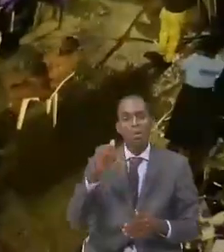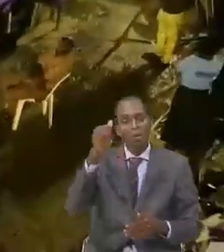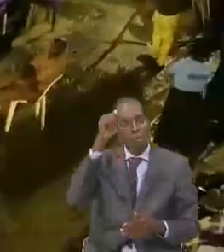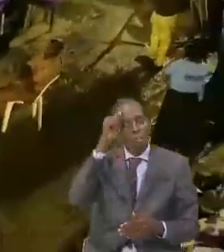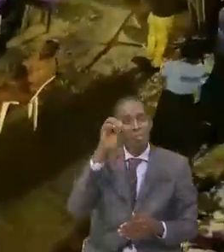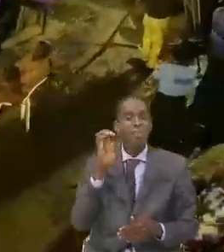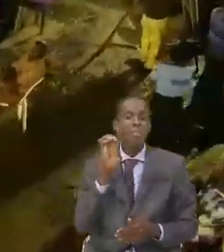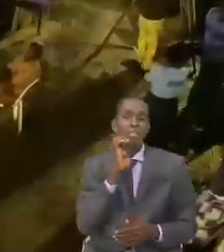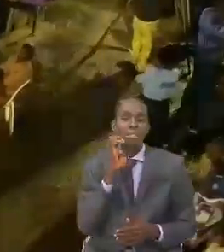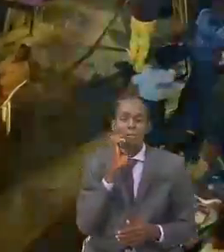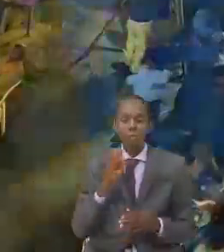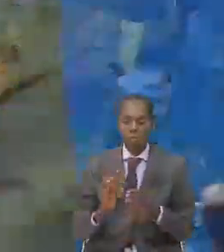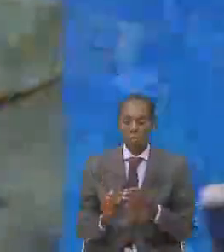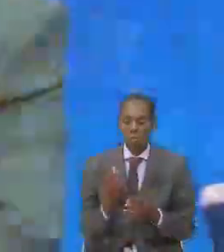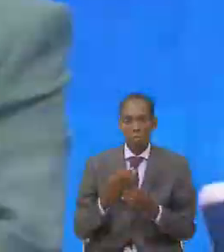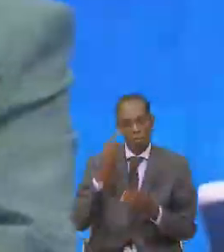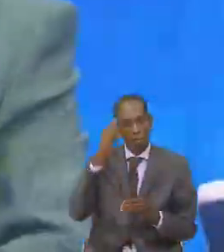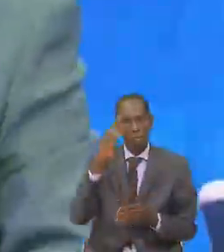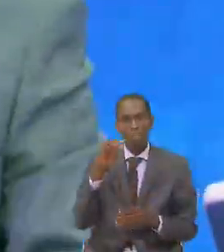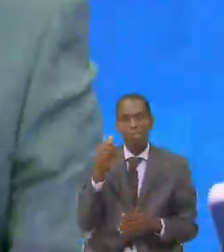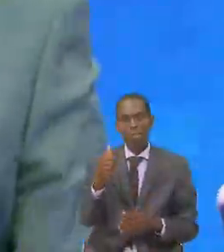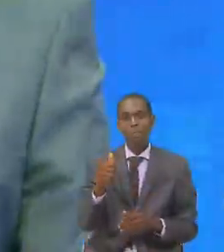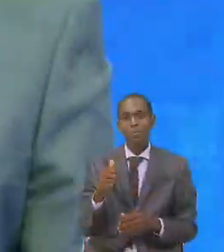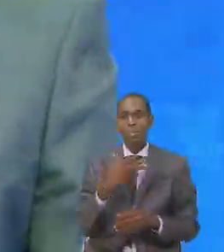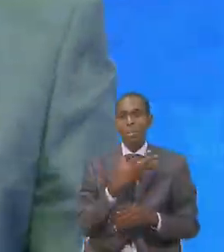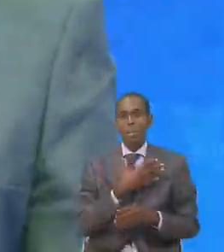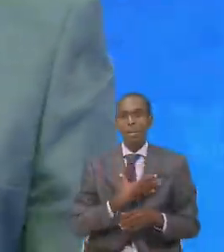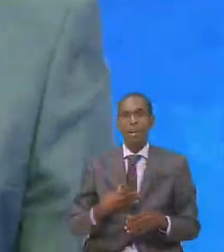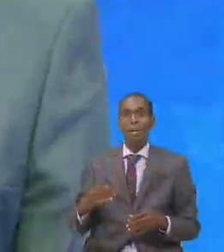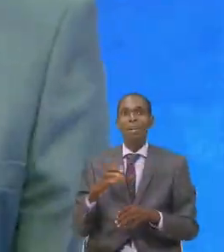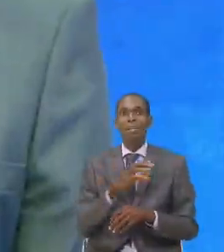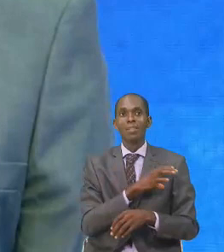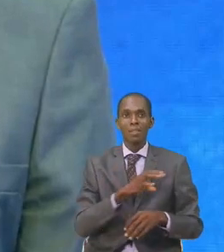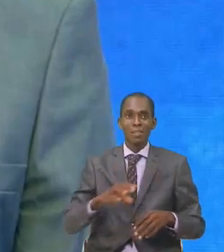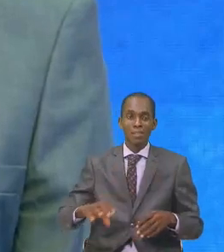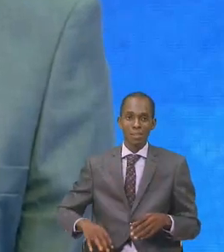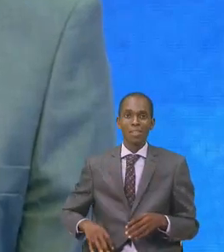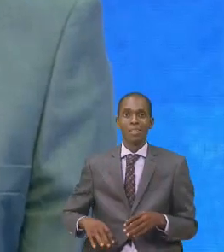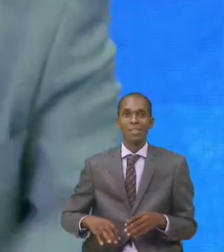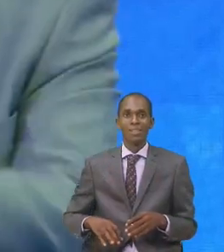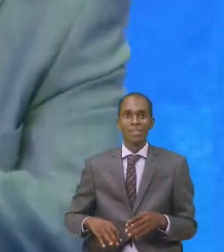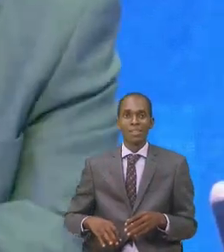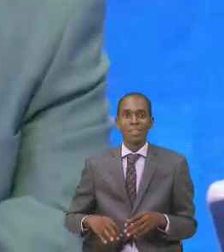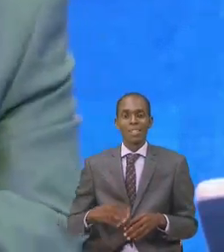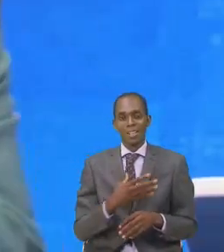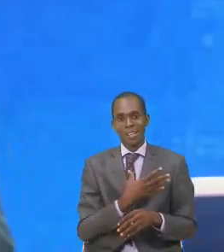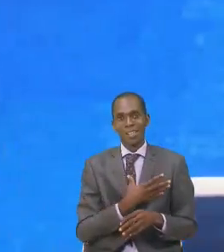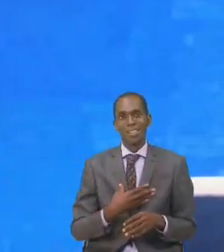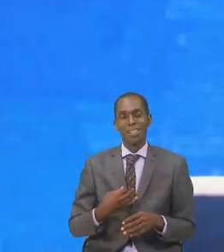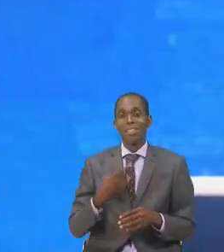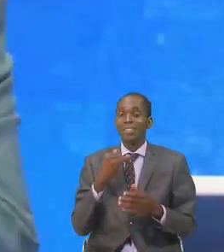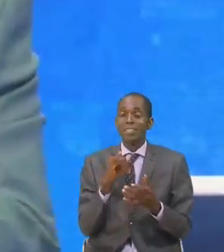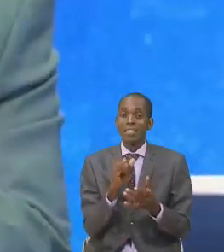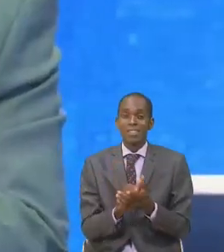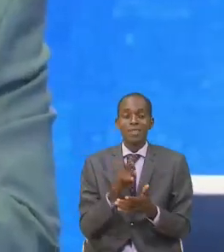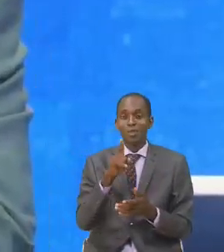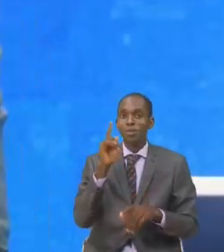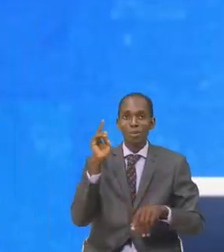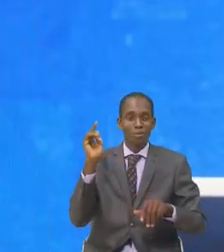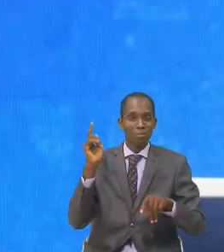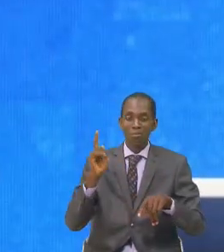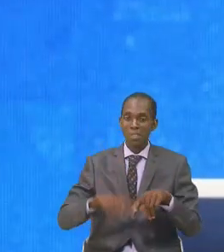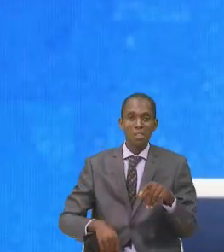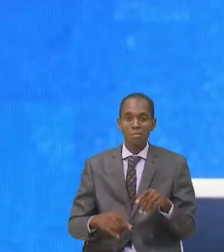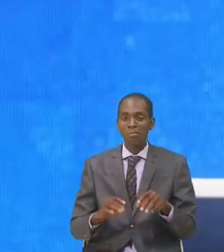the one that Adam and Eve sowed. They were still driven out of the Garden of Eden. And then Christ